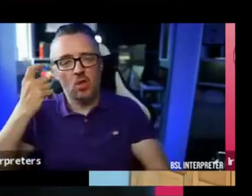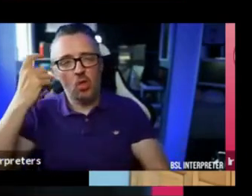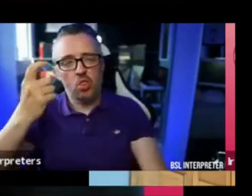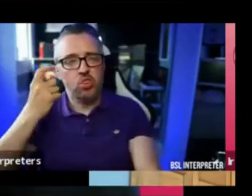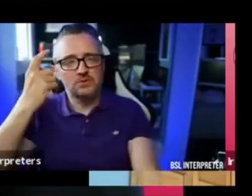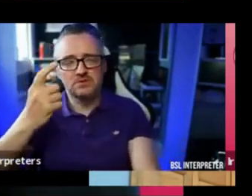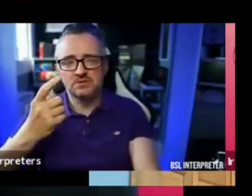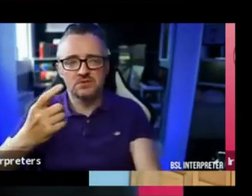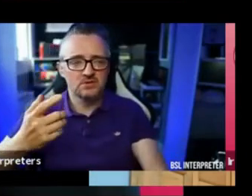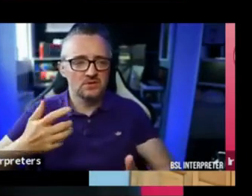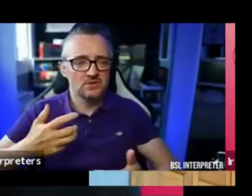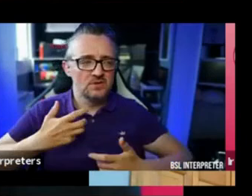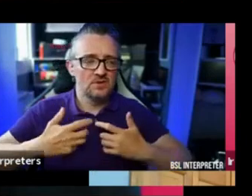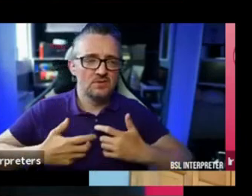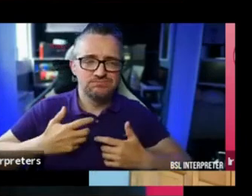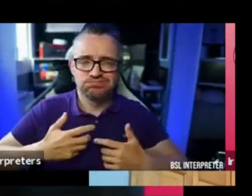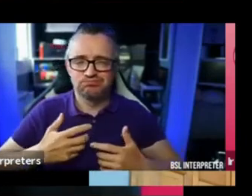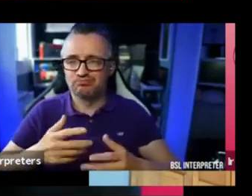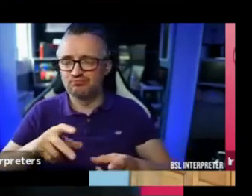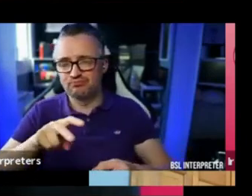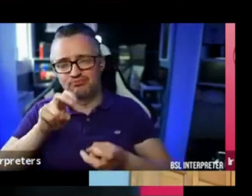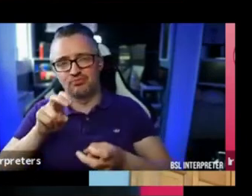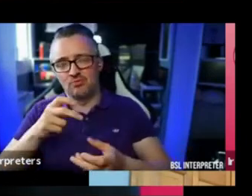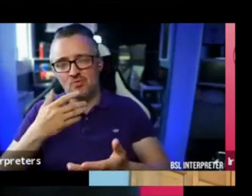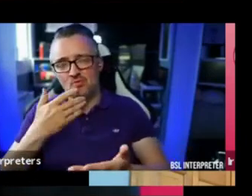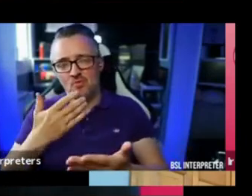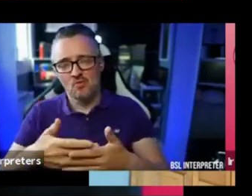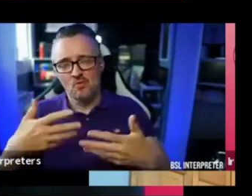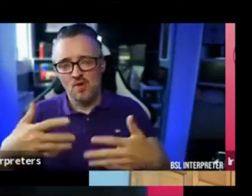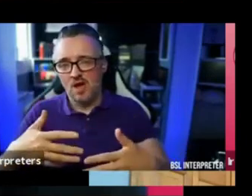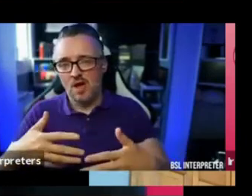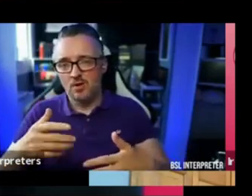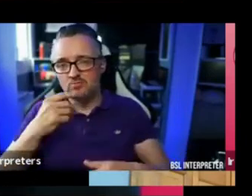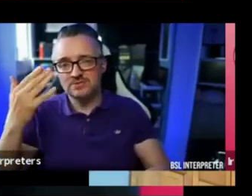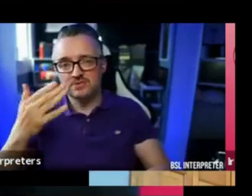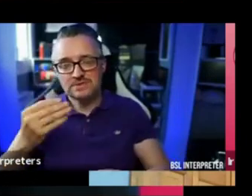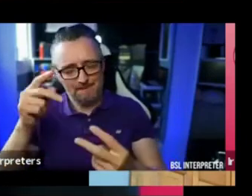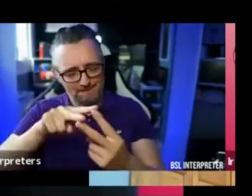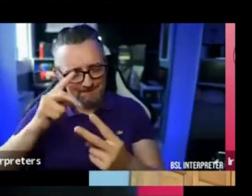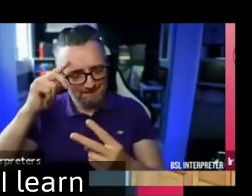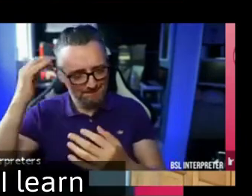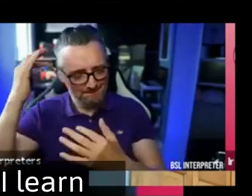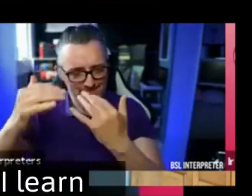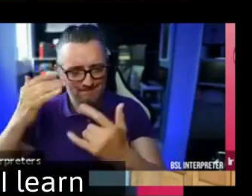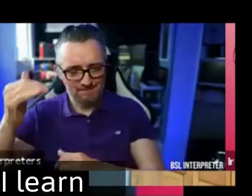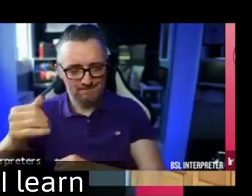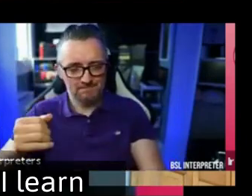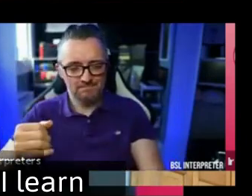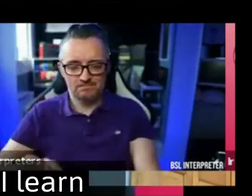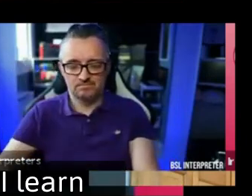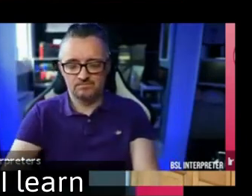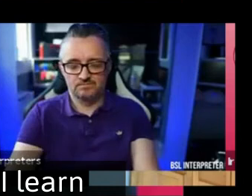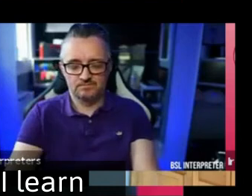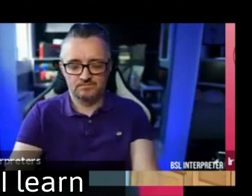brilliant, thought-provoking and inspirational presentations. I suppose just a couple of things on my mind. Someone asked